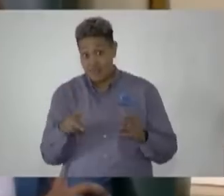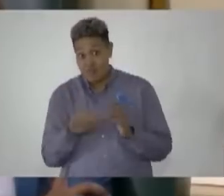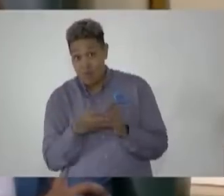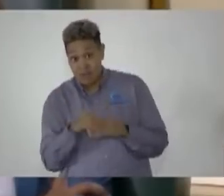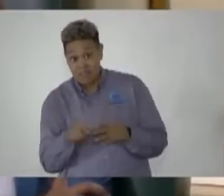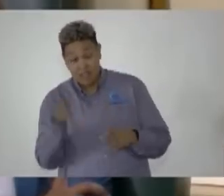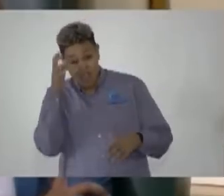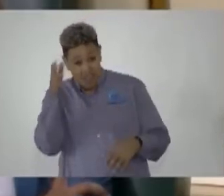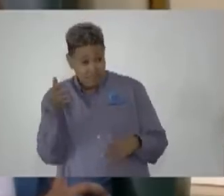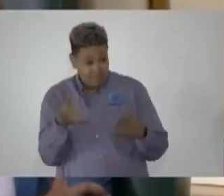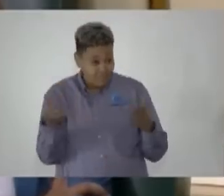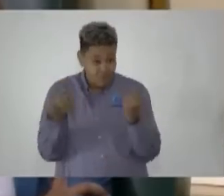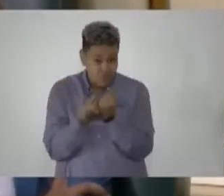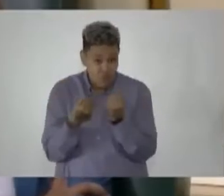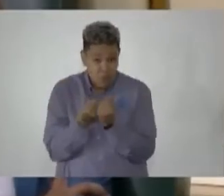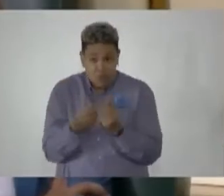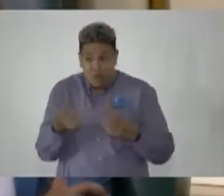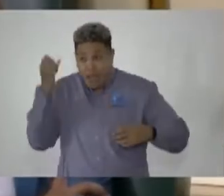its